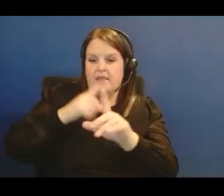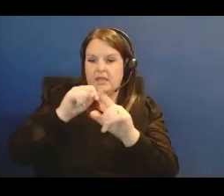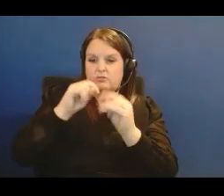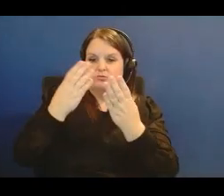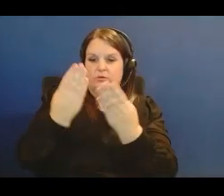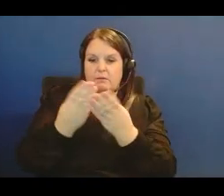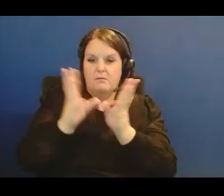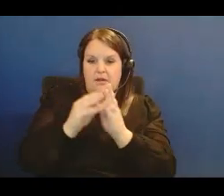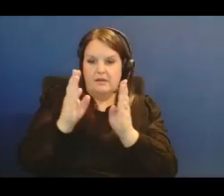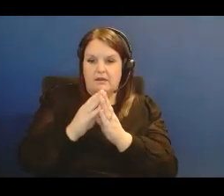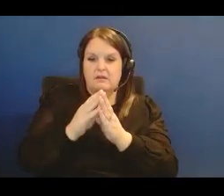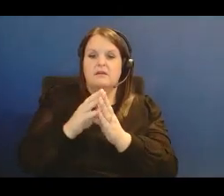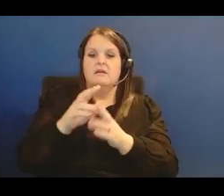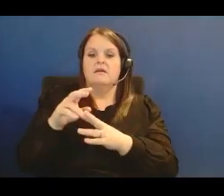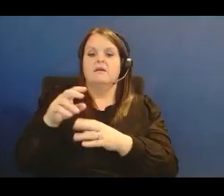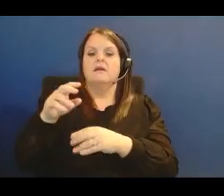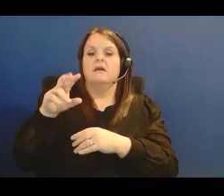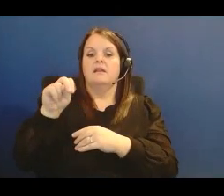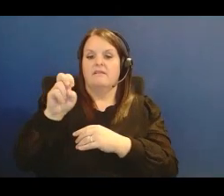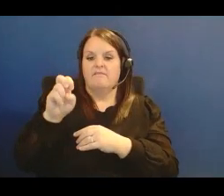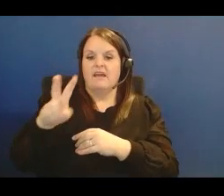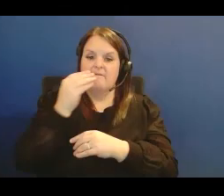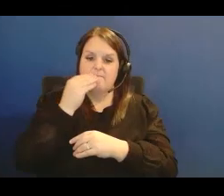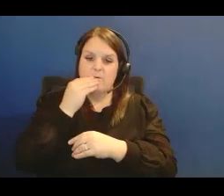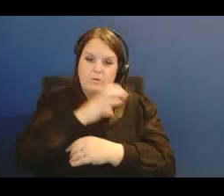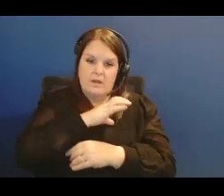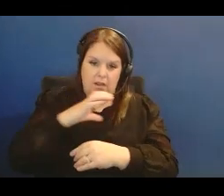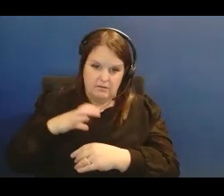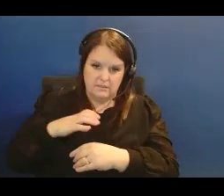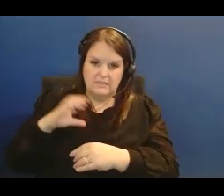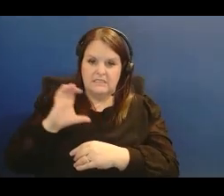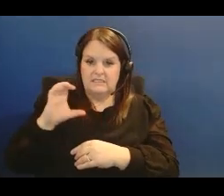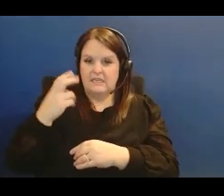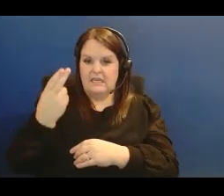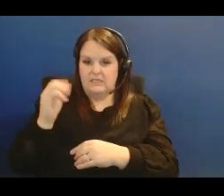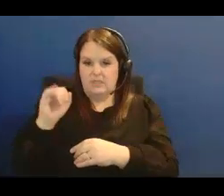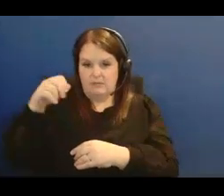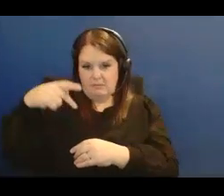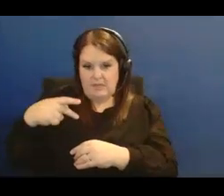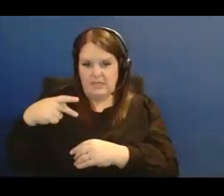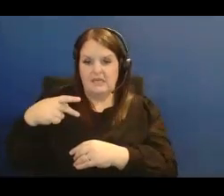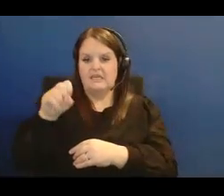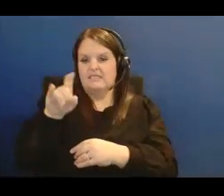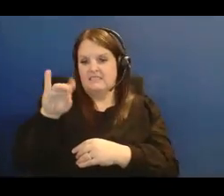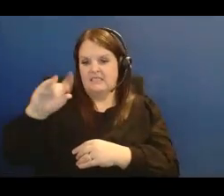Council, the Southern Nevada Food Council, and the CHIP Steering Committee.